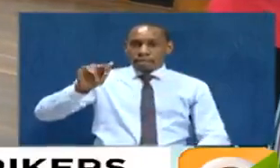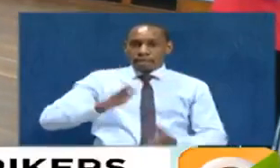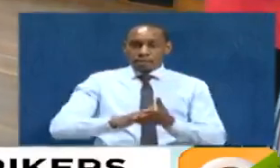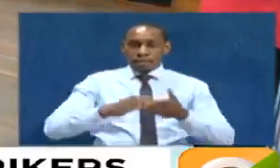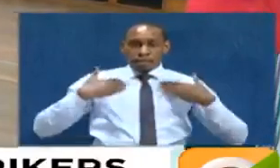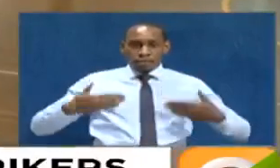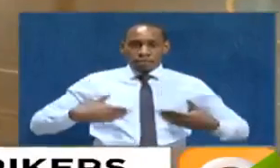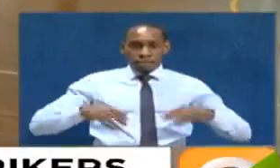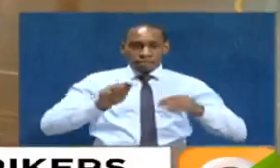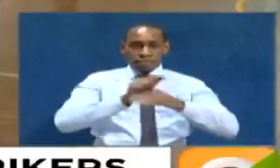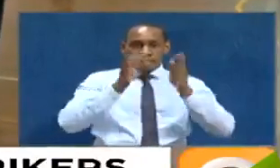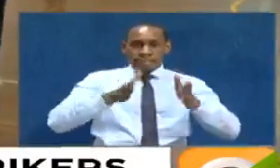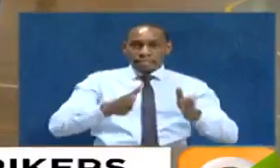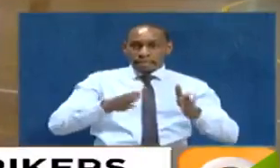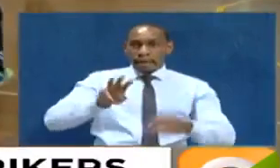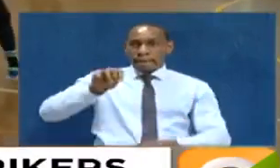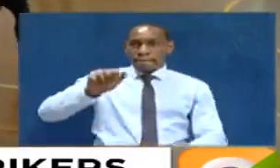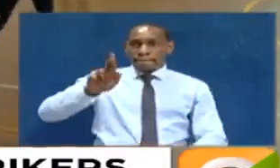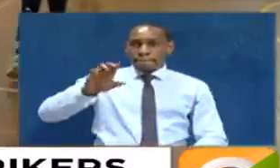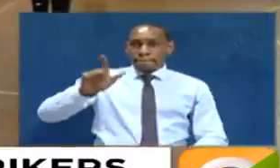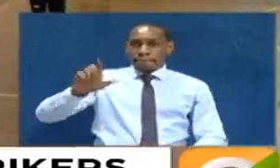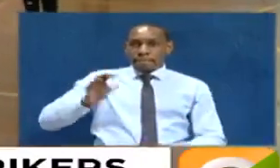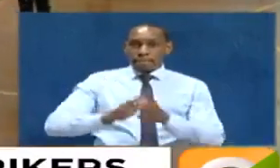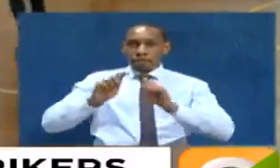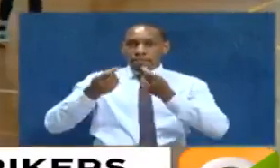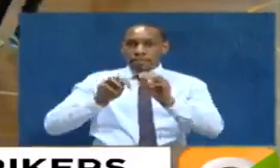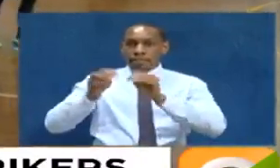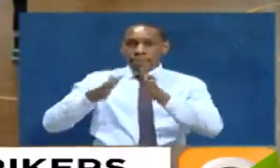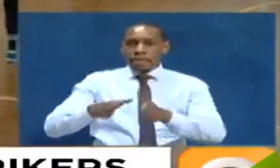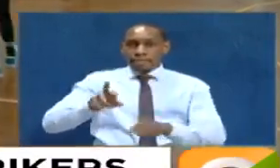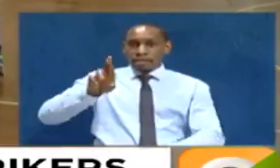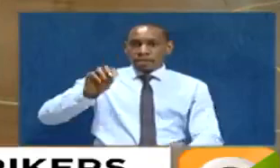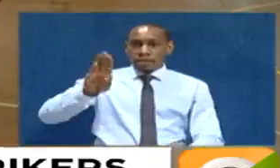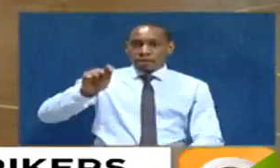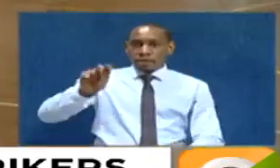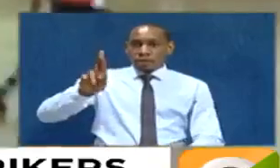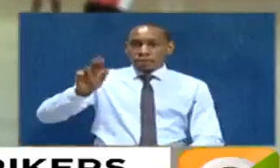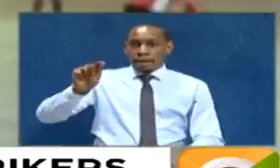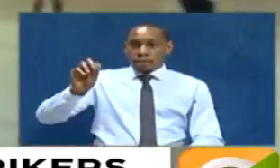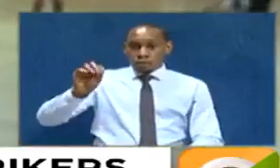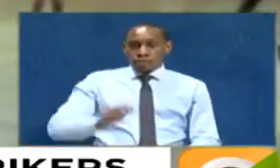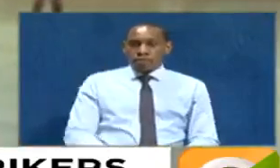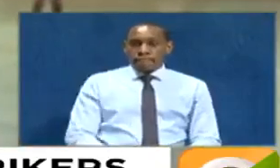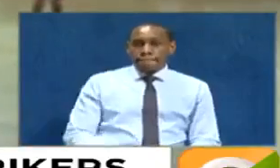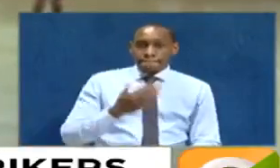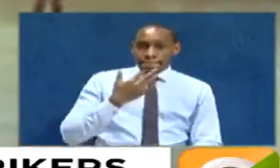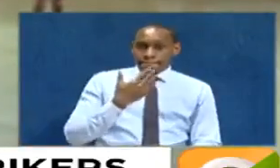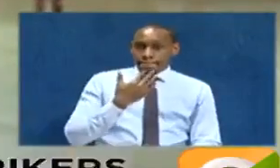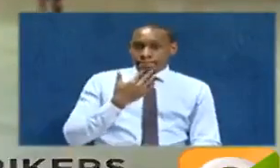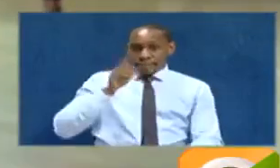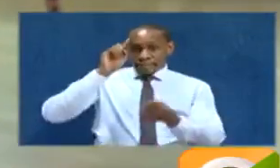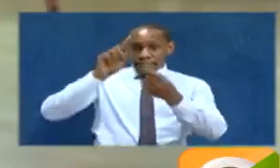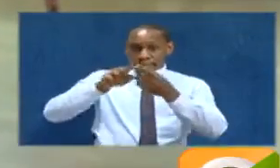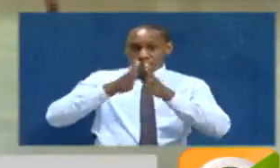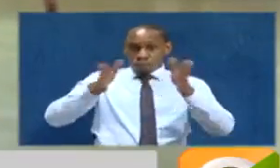and conditioning trainer Marcelo Vitorino de Souza, and team manager Roberto Opise Neto. And our main